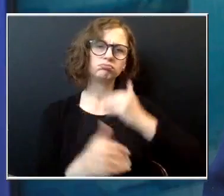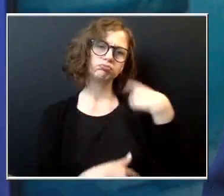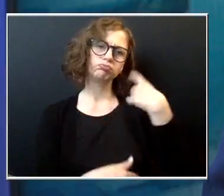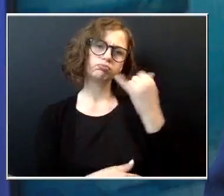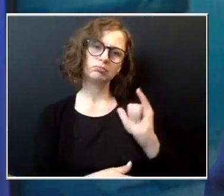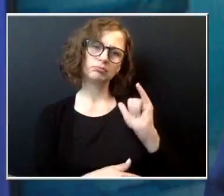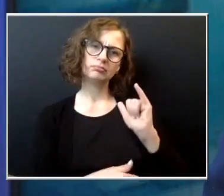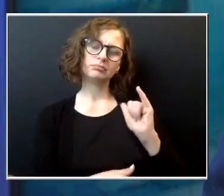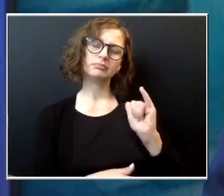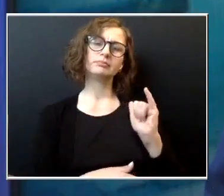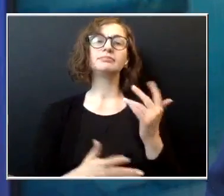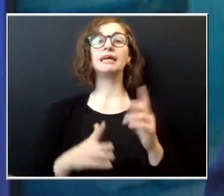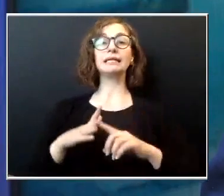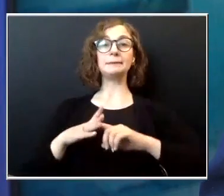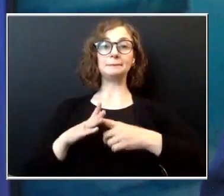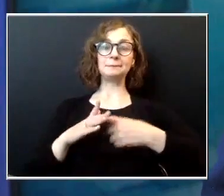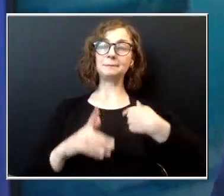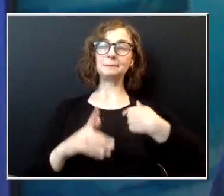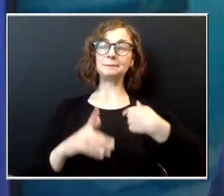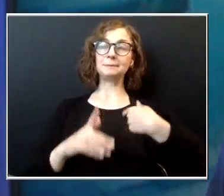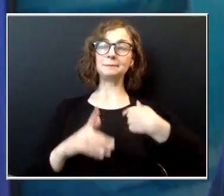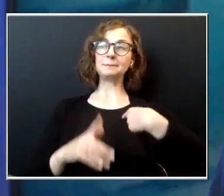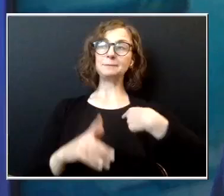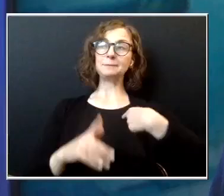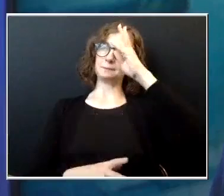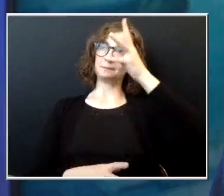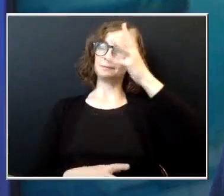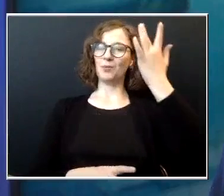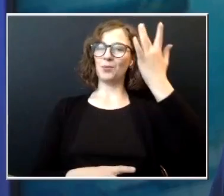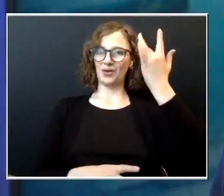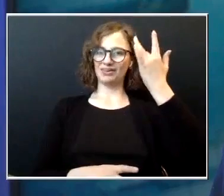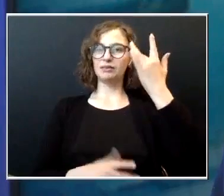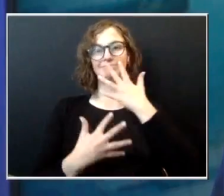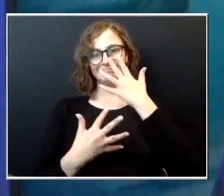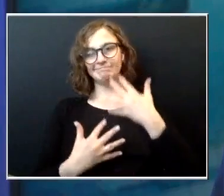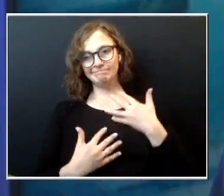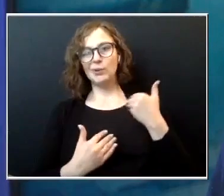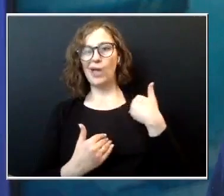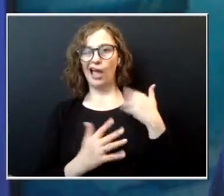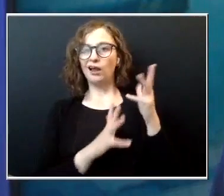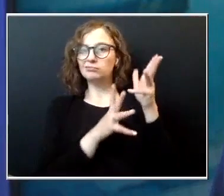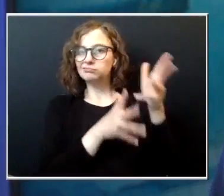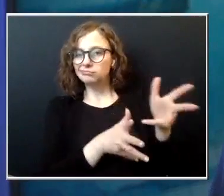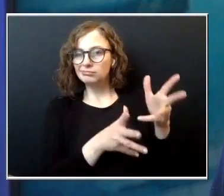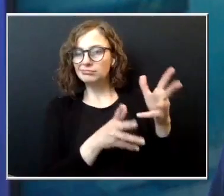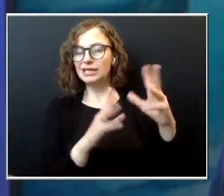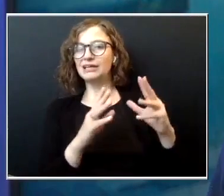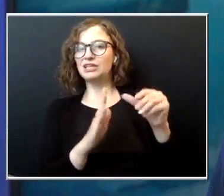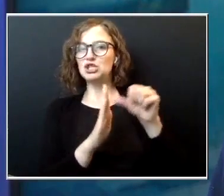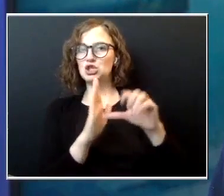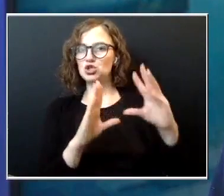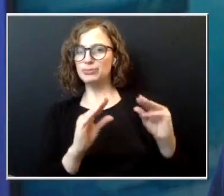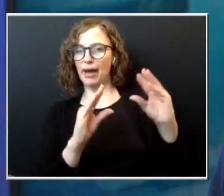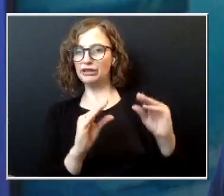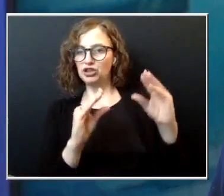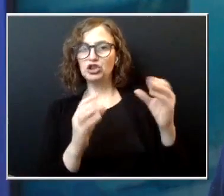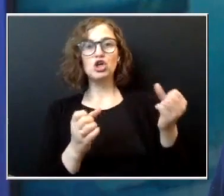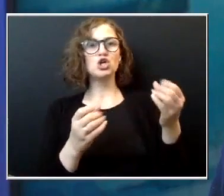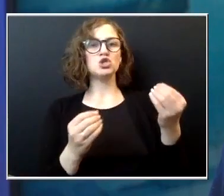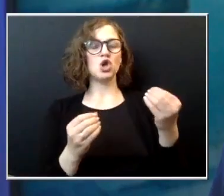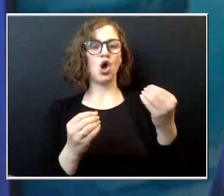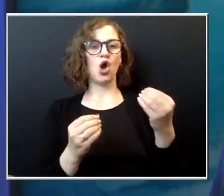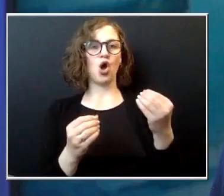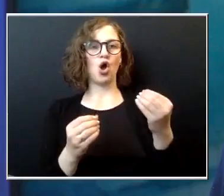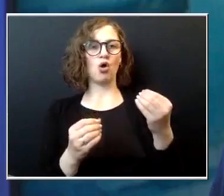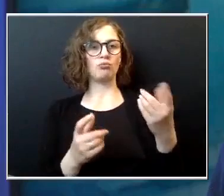idea because we unfortunately had a retained surgical sponge. And so I was tasked with looking for a product that was commercial in nature